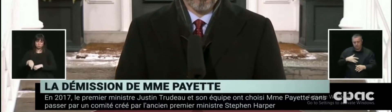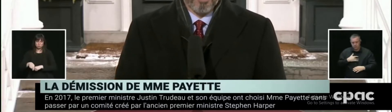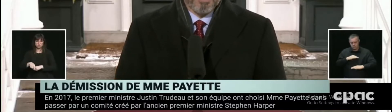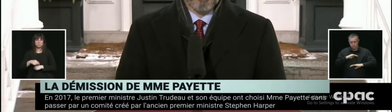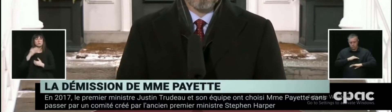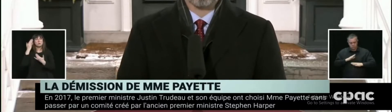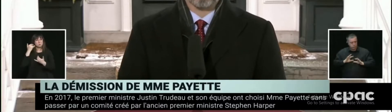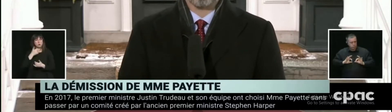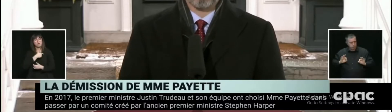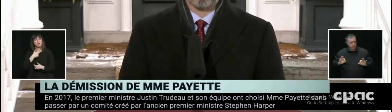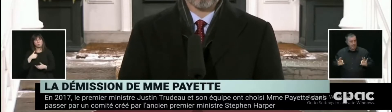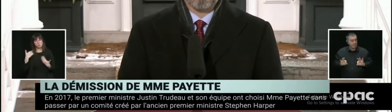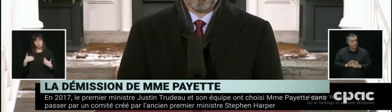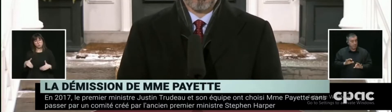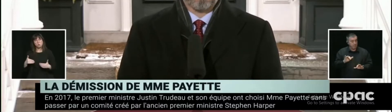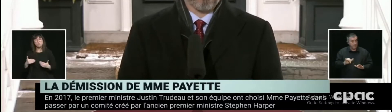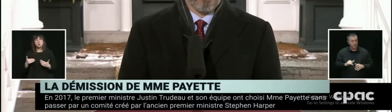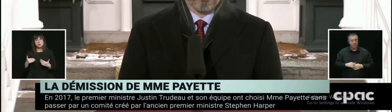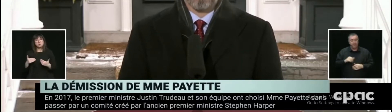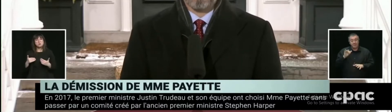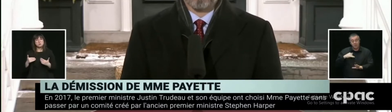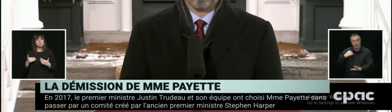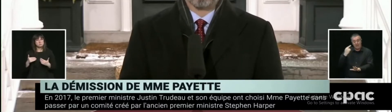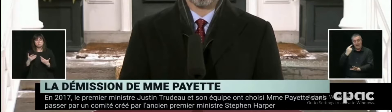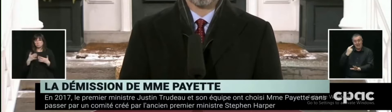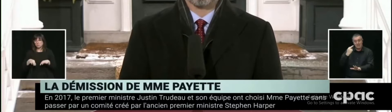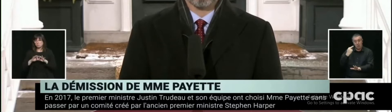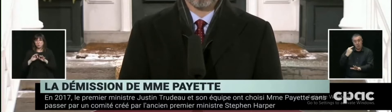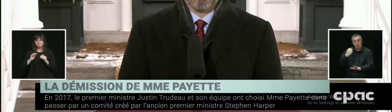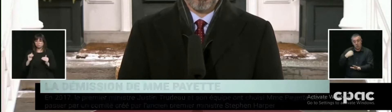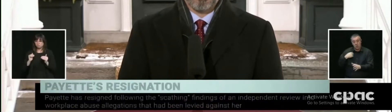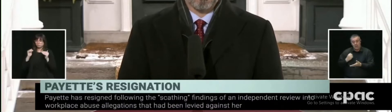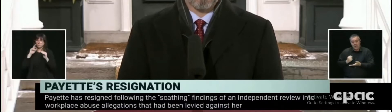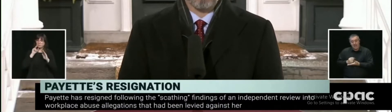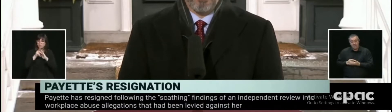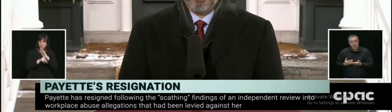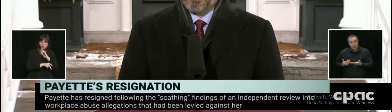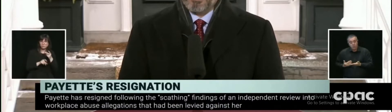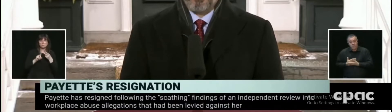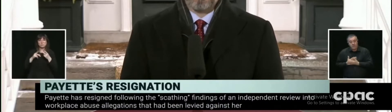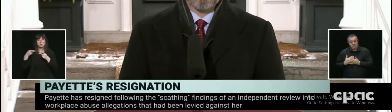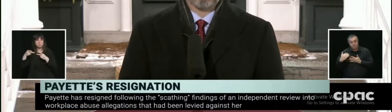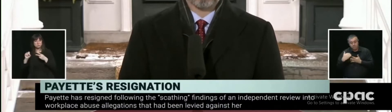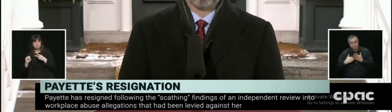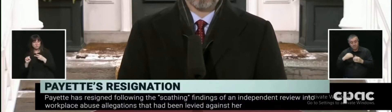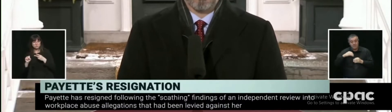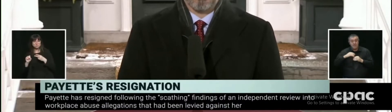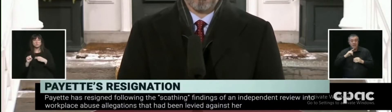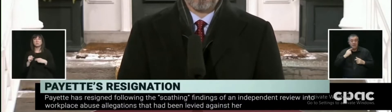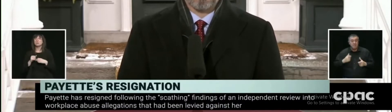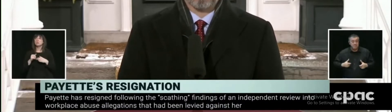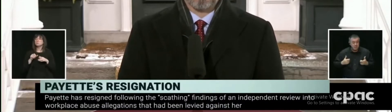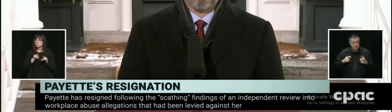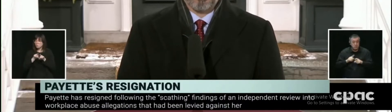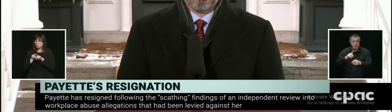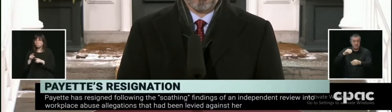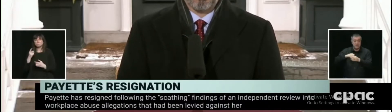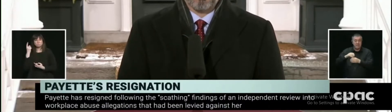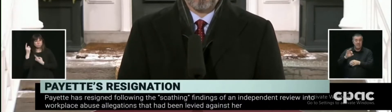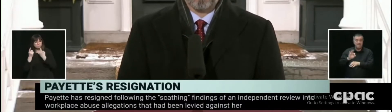moved forward on significant measures for Parliament, for the public service, and why we consider